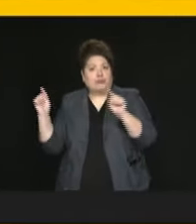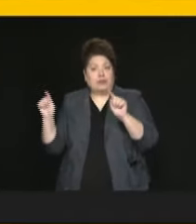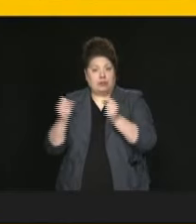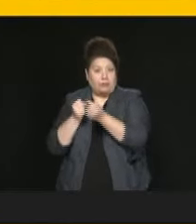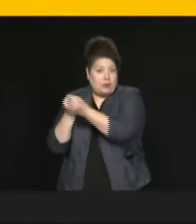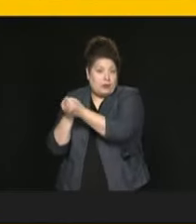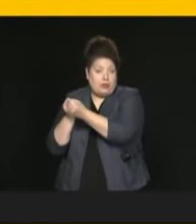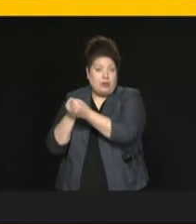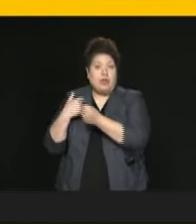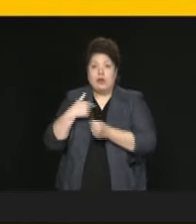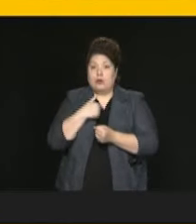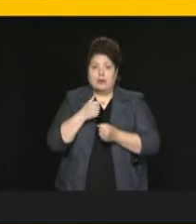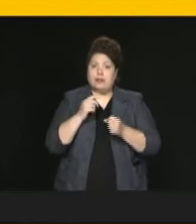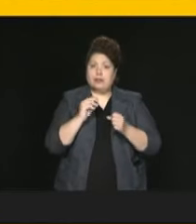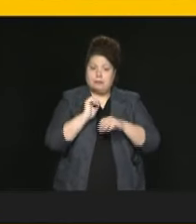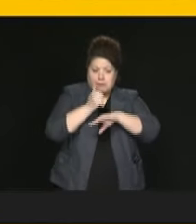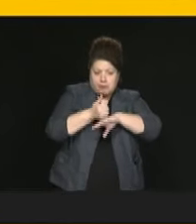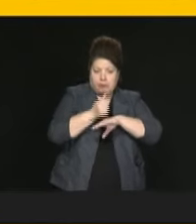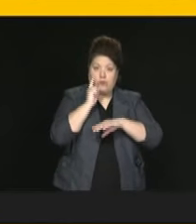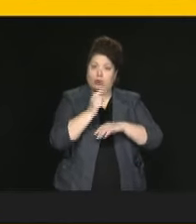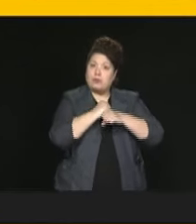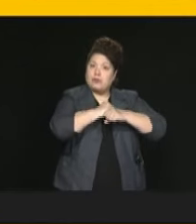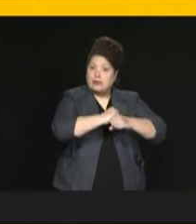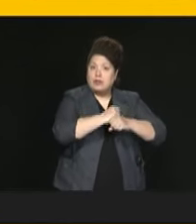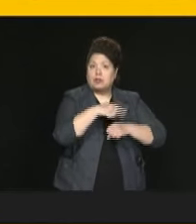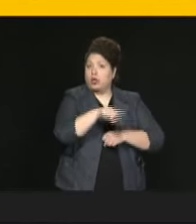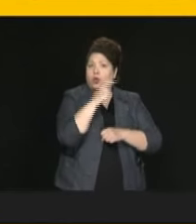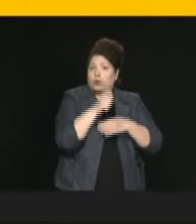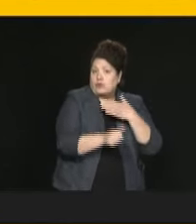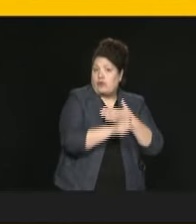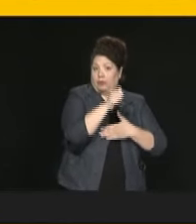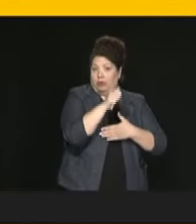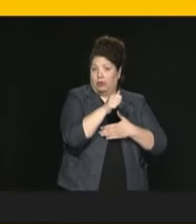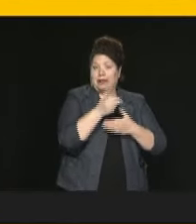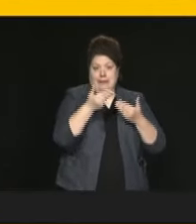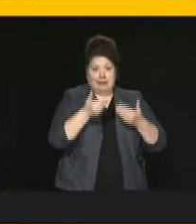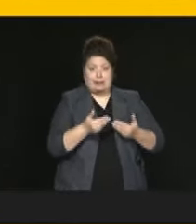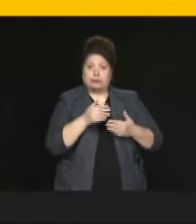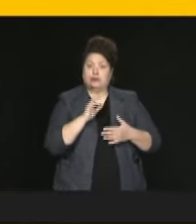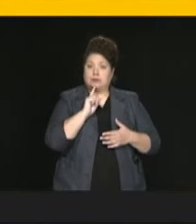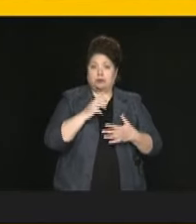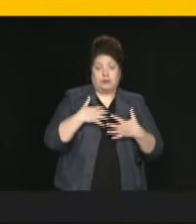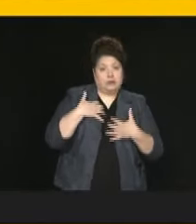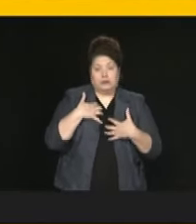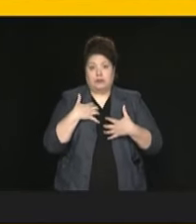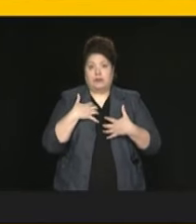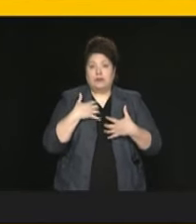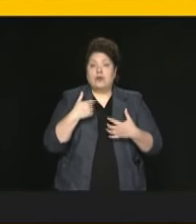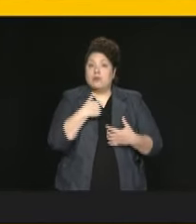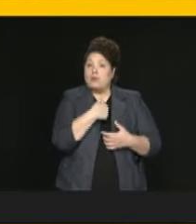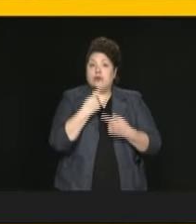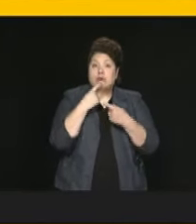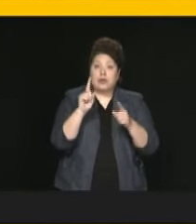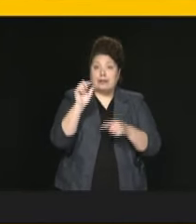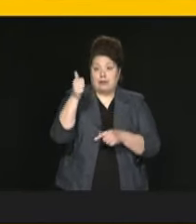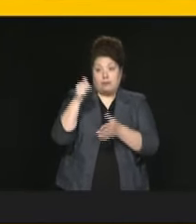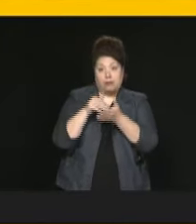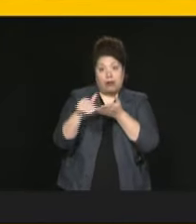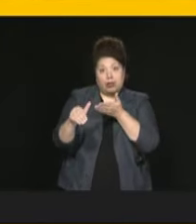help deal with this difficult period. So we have announced $10 million for the prevention of family violence